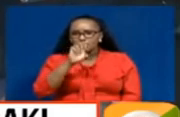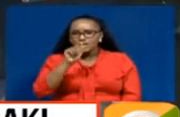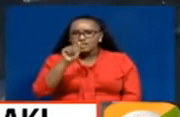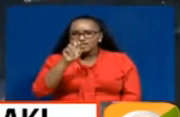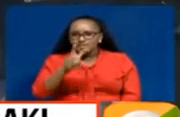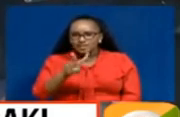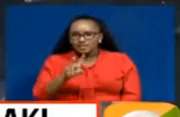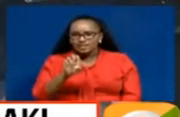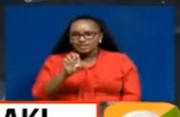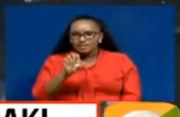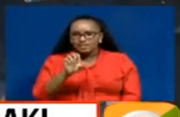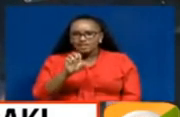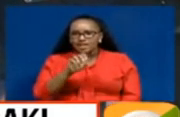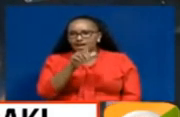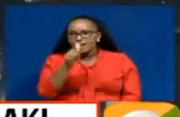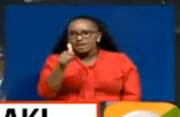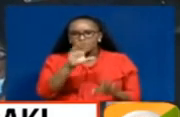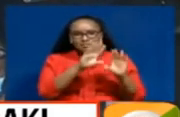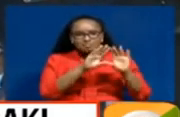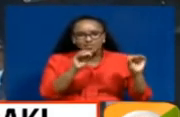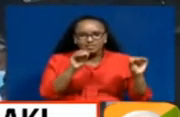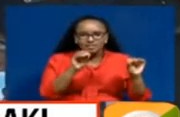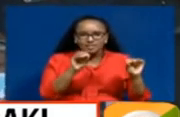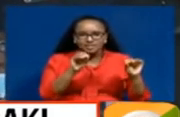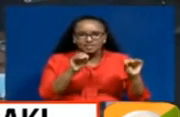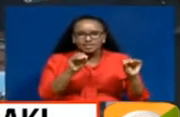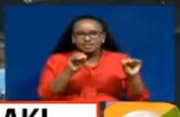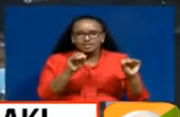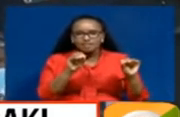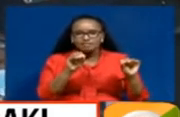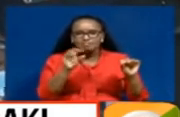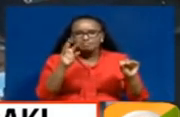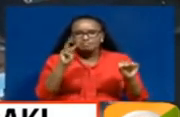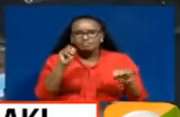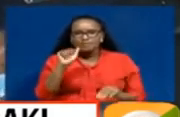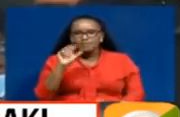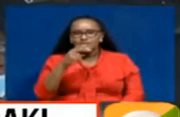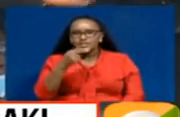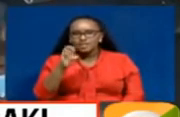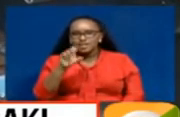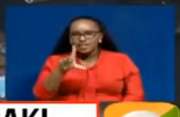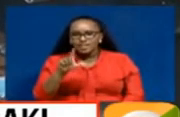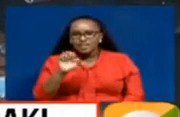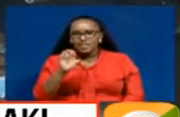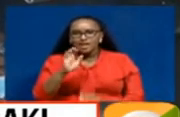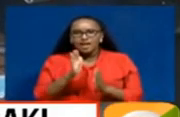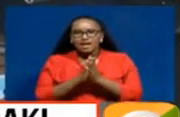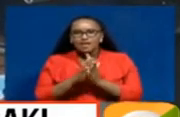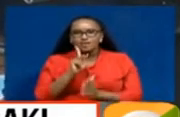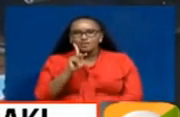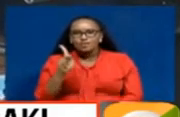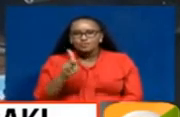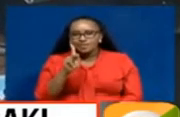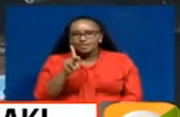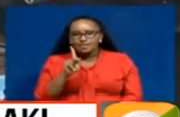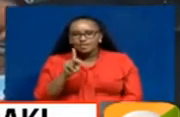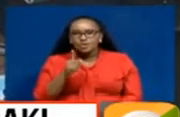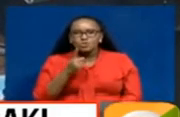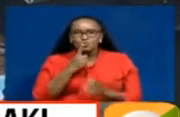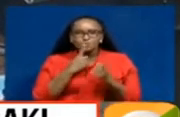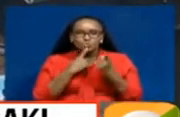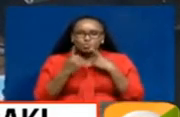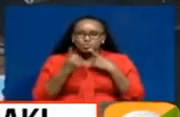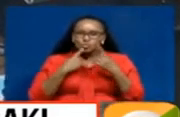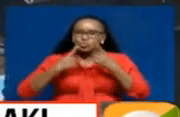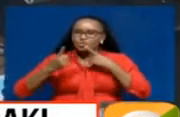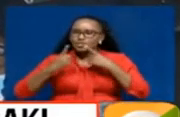President Mkapa, Grace Machel, Kofi Annan. We talked